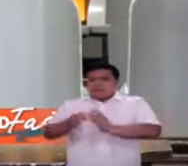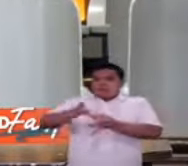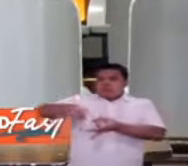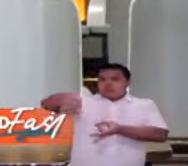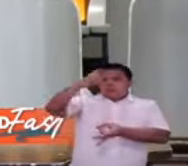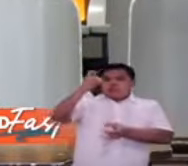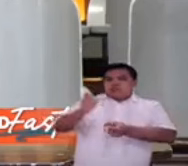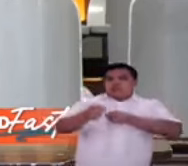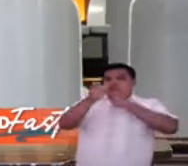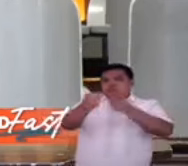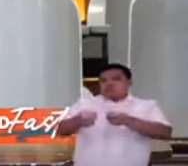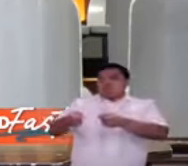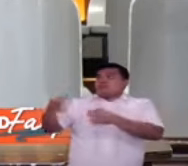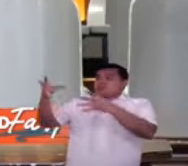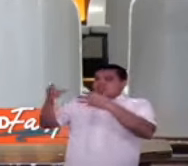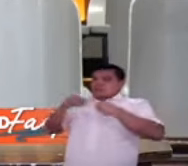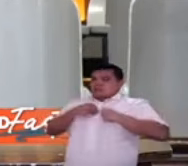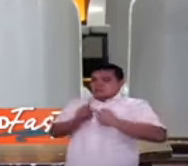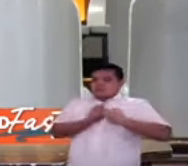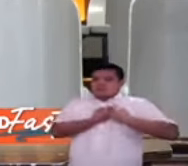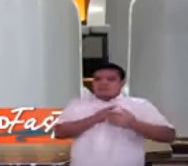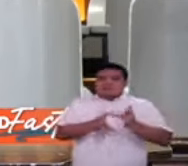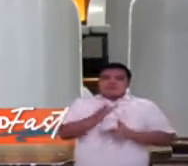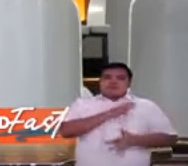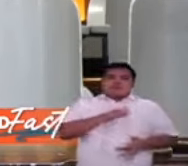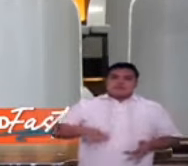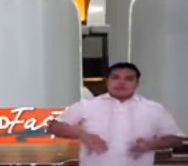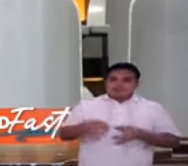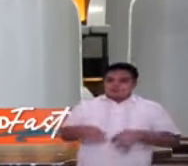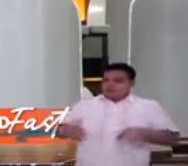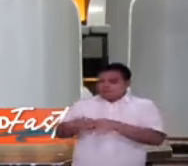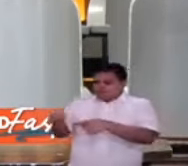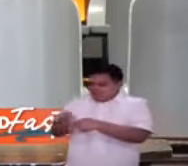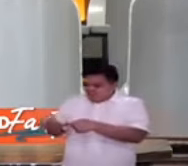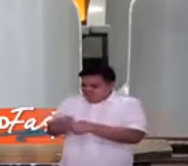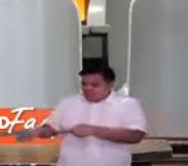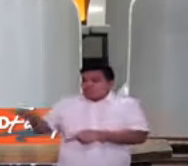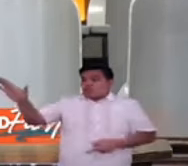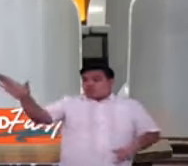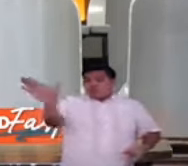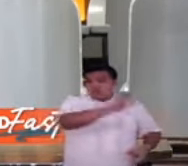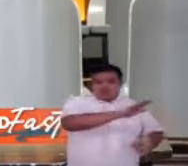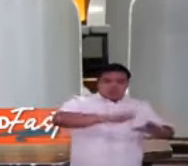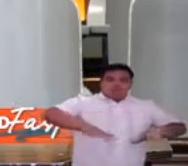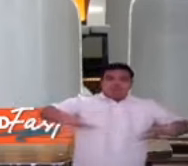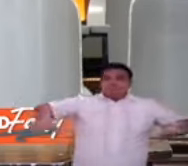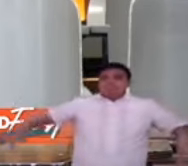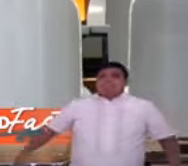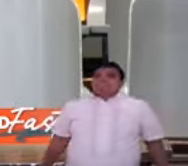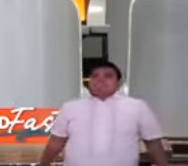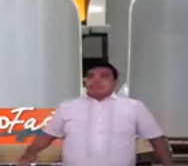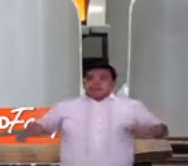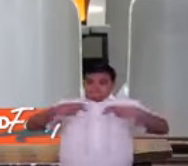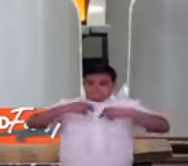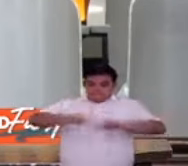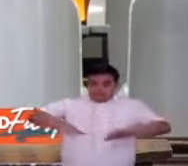spiritual gift as they accept Christ as their Savior. Train your child. Do you have